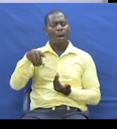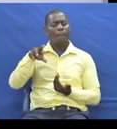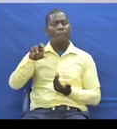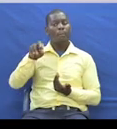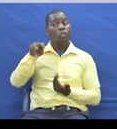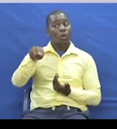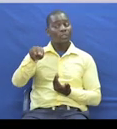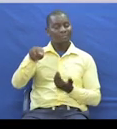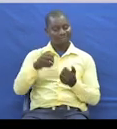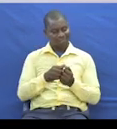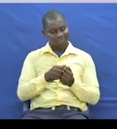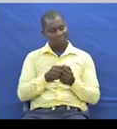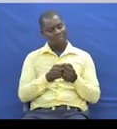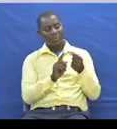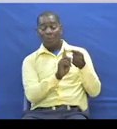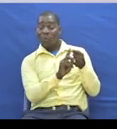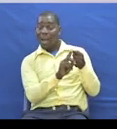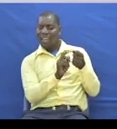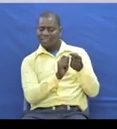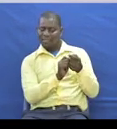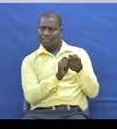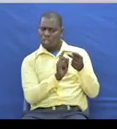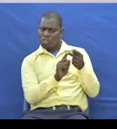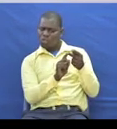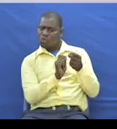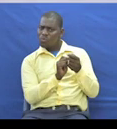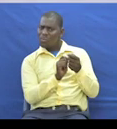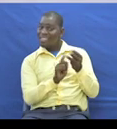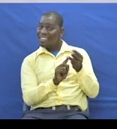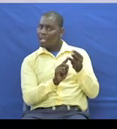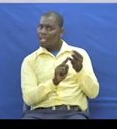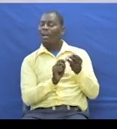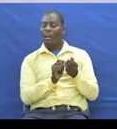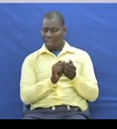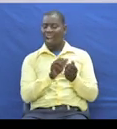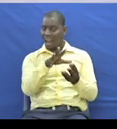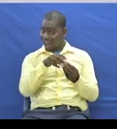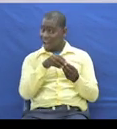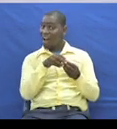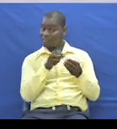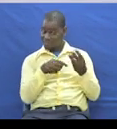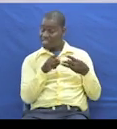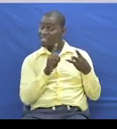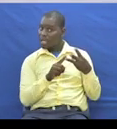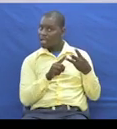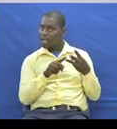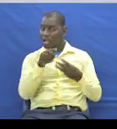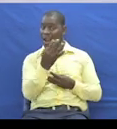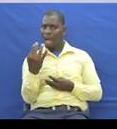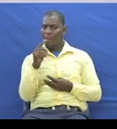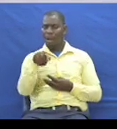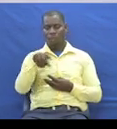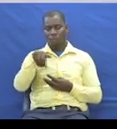There are 1, 2, 3. So we are having 3 number of protons in a